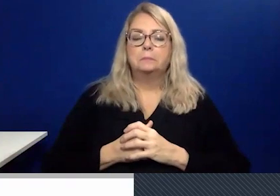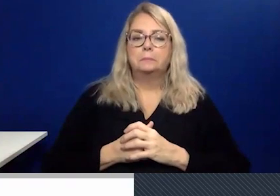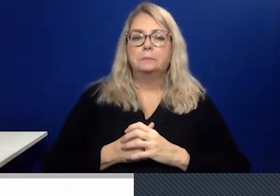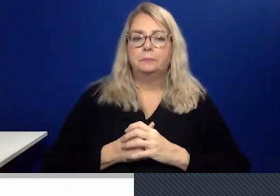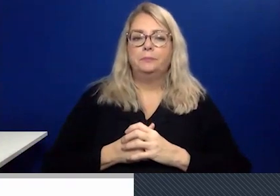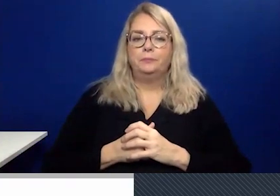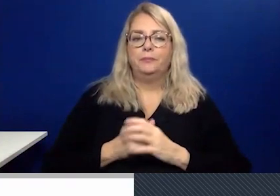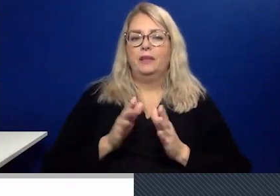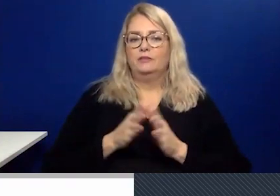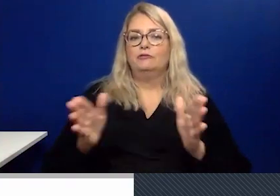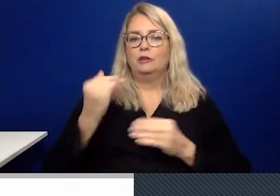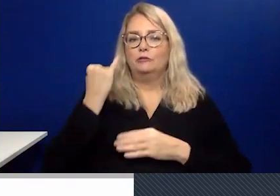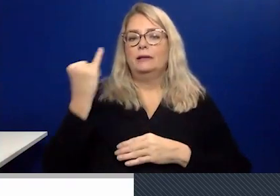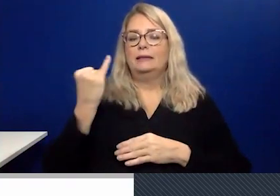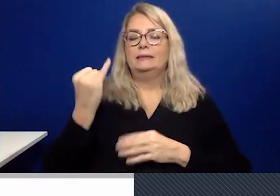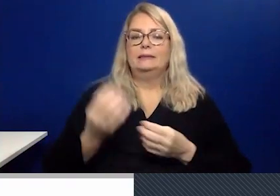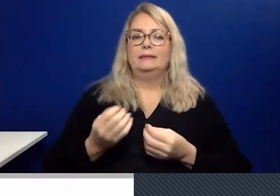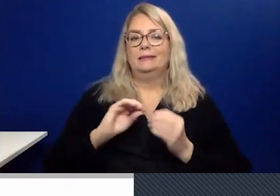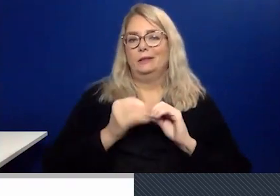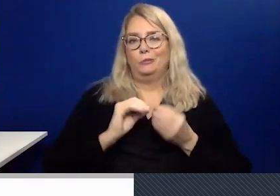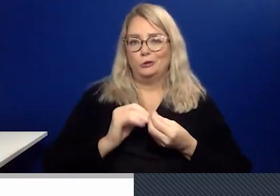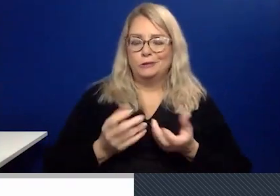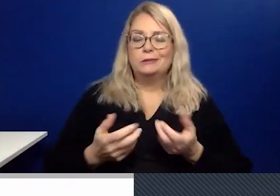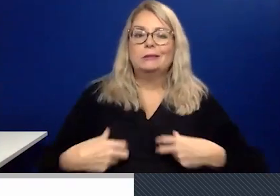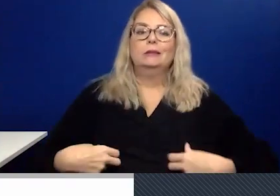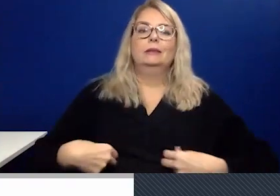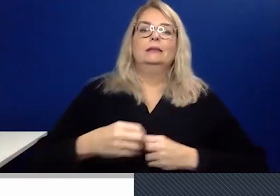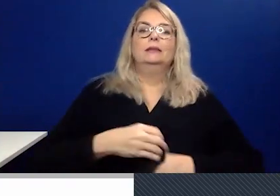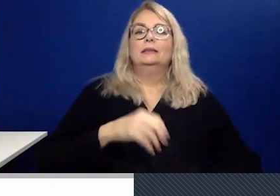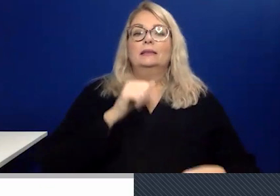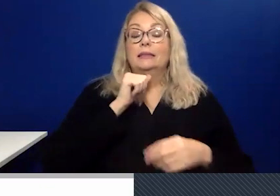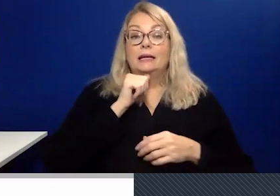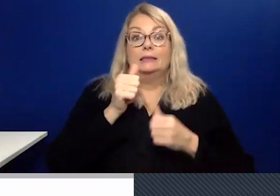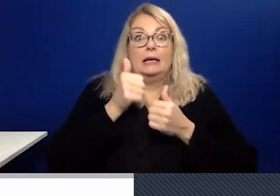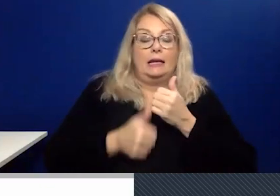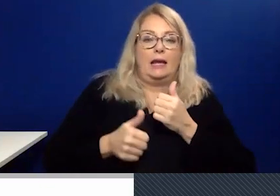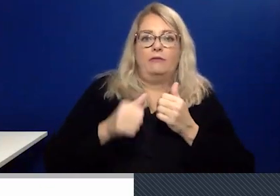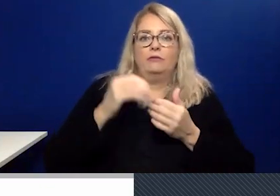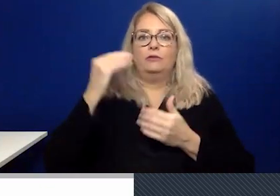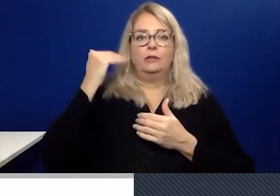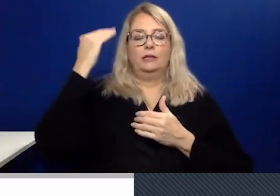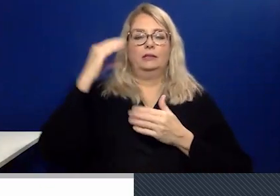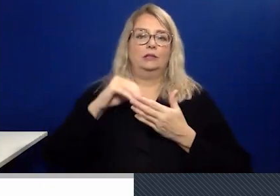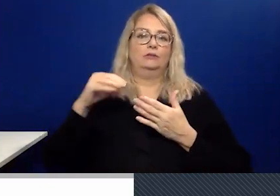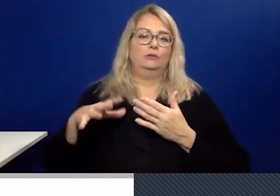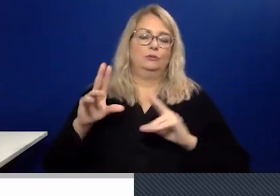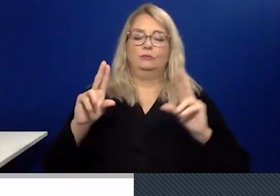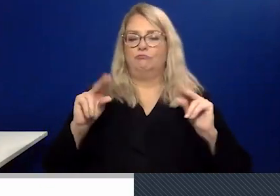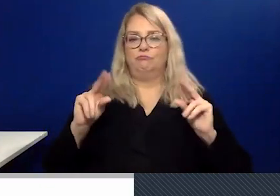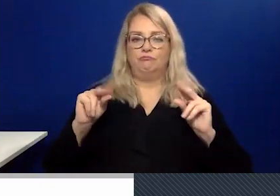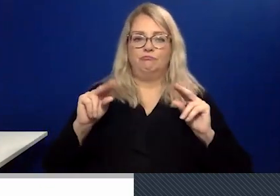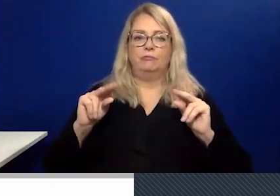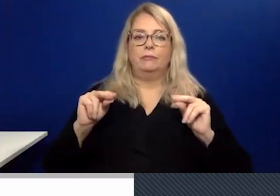a general idea of the numbers that we serve. And again, this isn't like every adult student that walked through the door. This is coming through